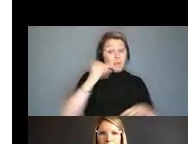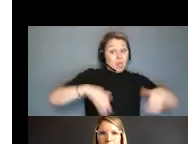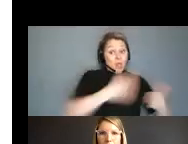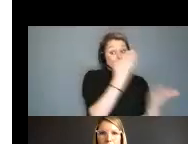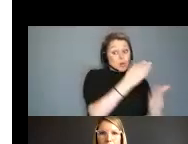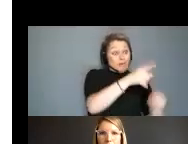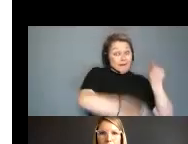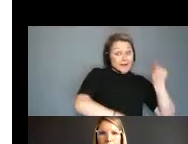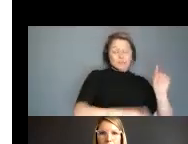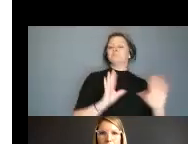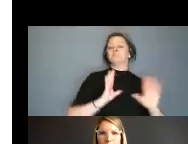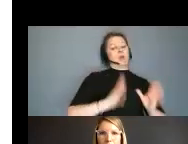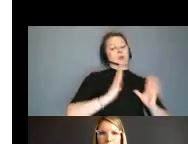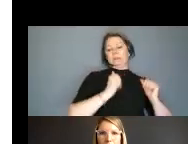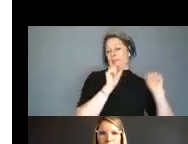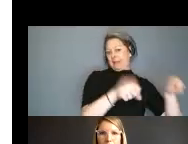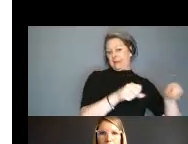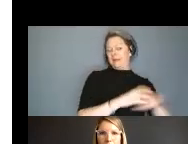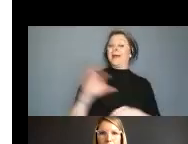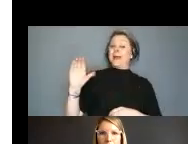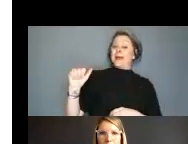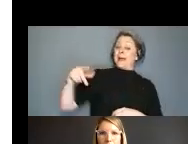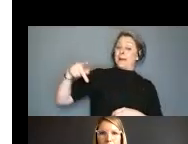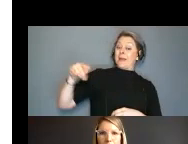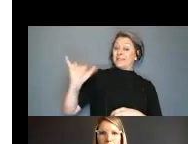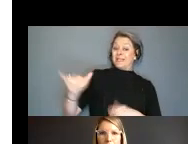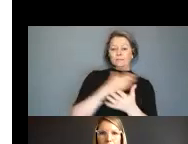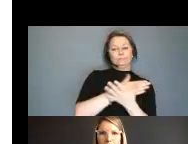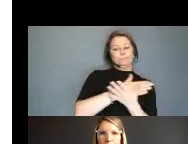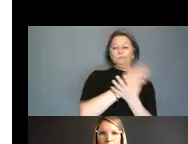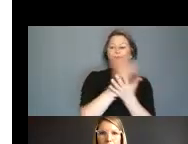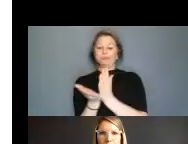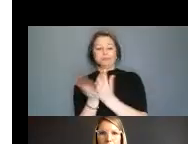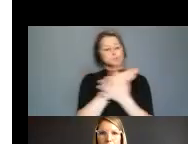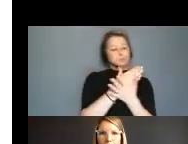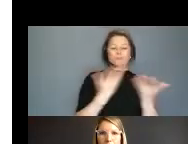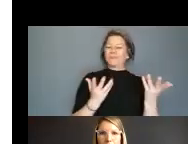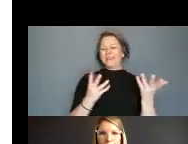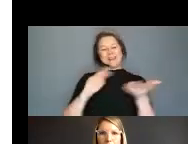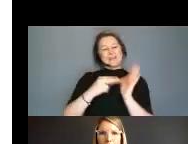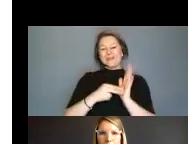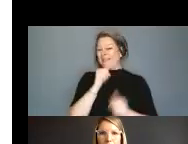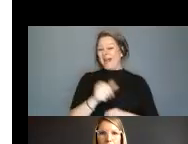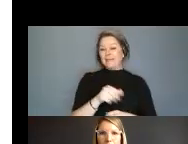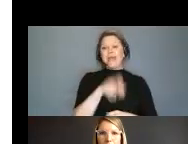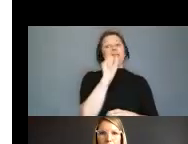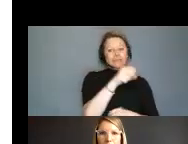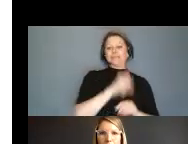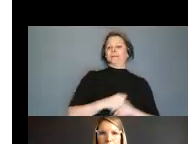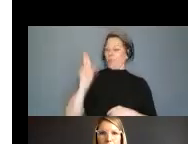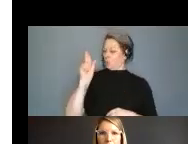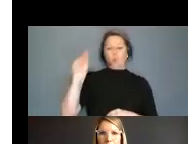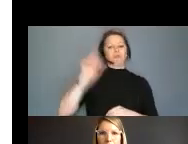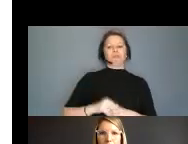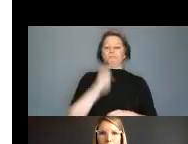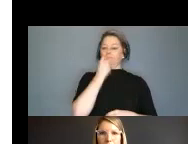And it is also recognized that capacity is very much on a continuum. So as we touched on, it's not this all or nothing kind of on or